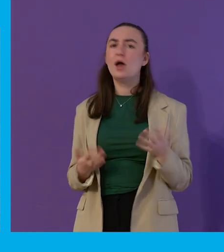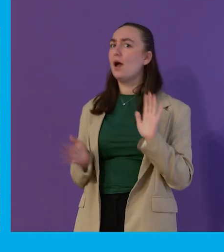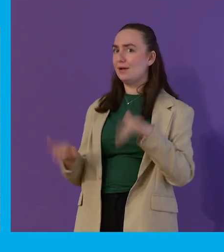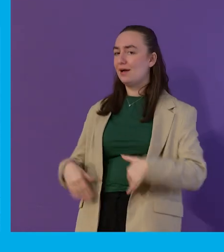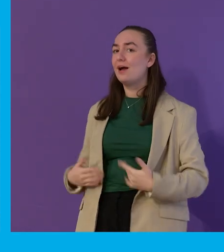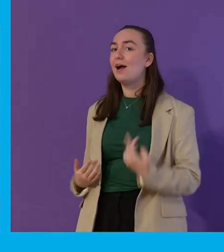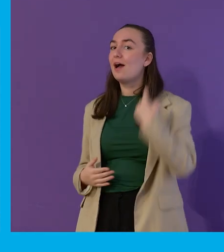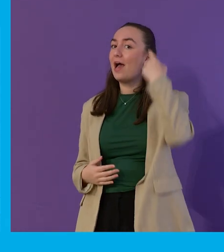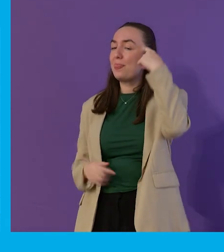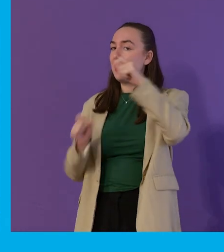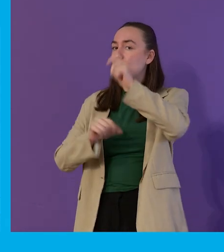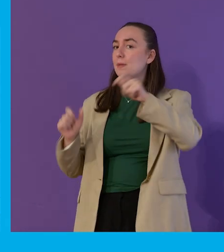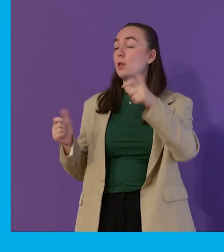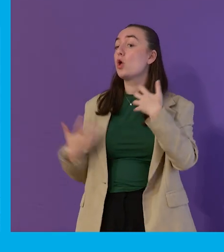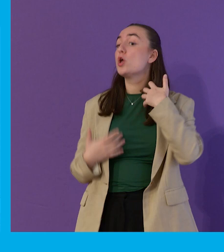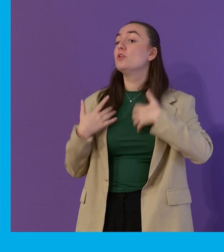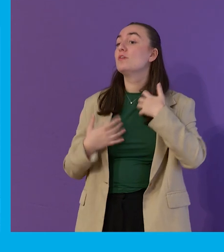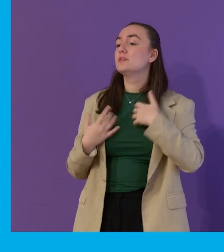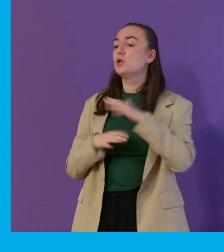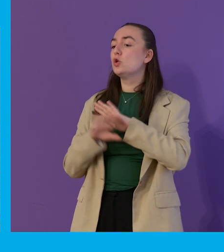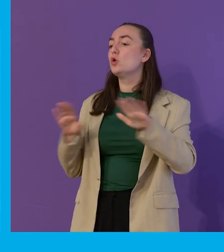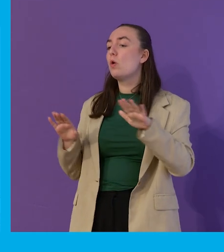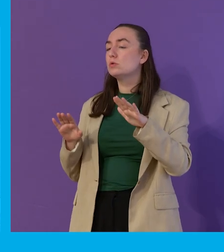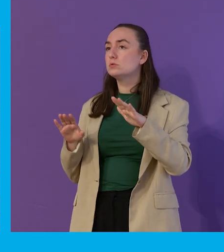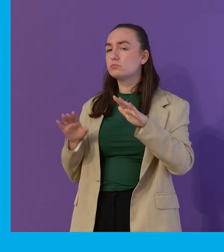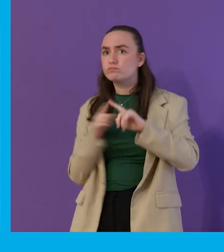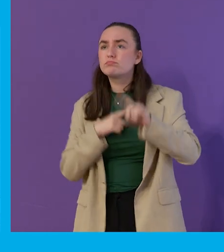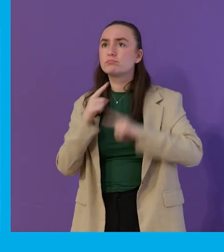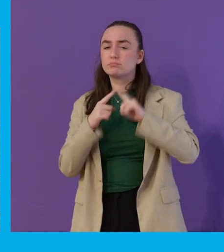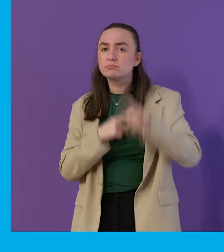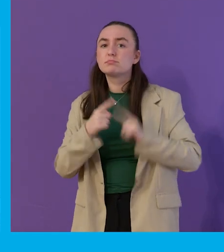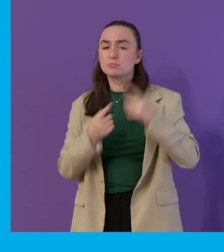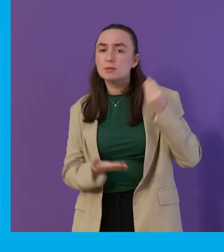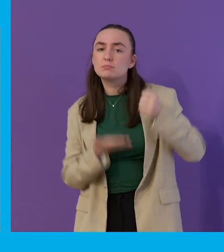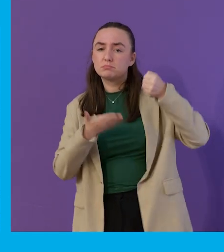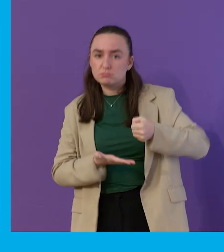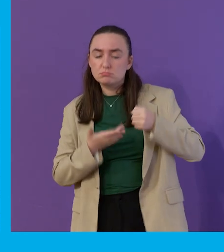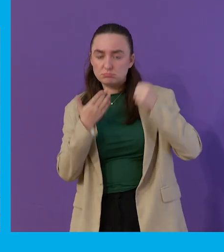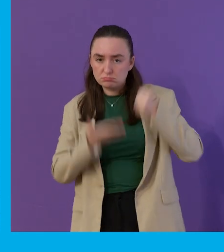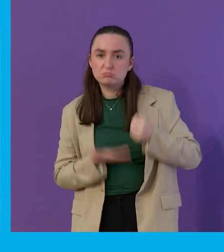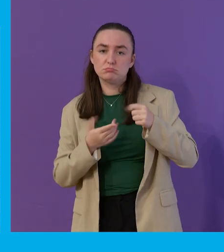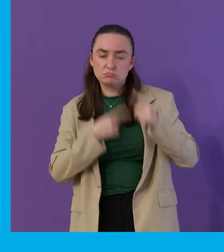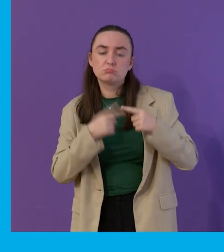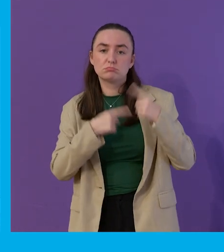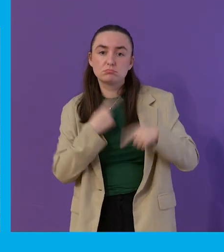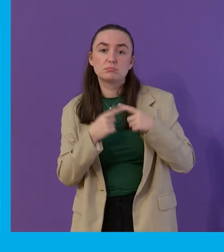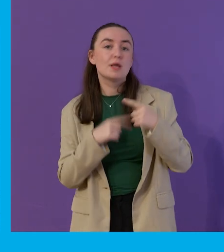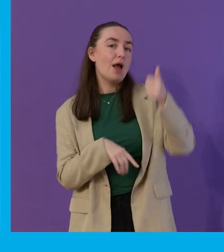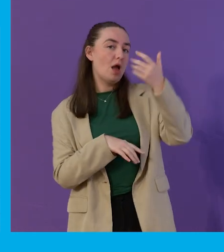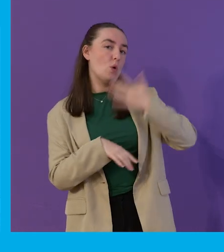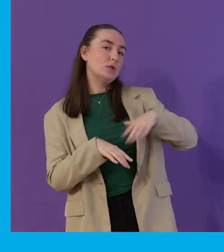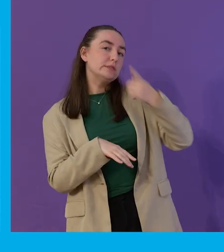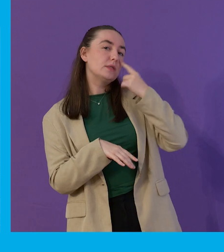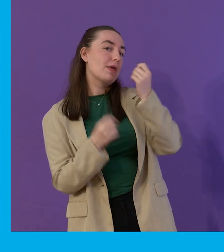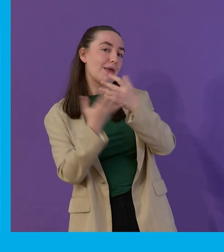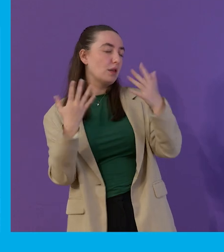think people are interested in getting away from the annualised budget constraints. I'd like to see a show of hands. I think there were some folks in the back of the room. Yeah, so right